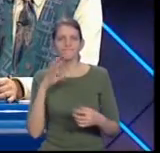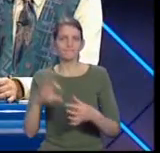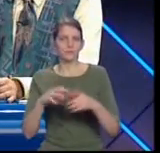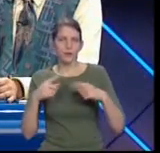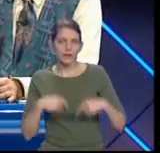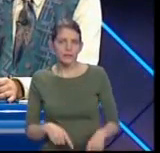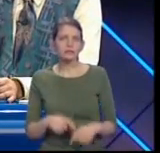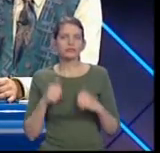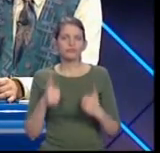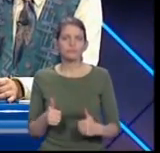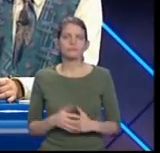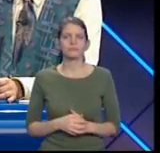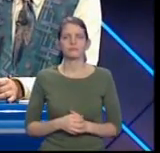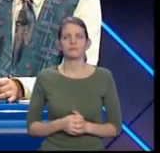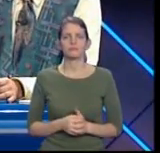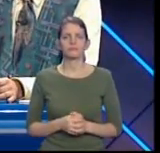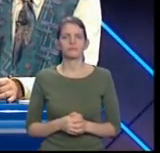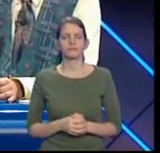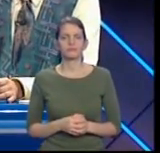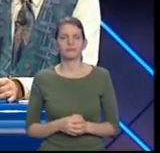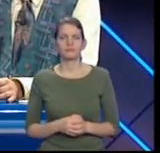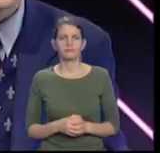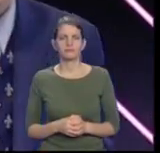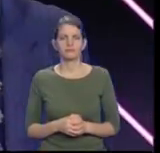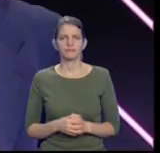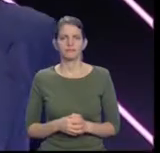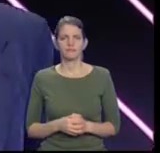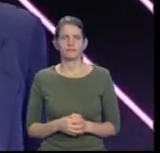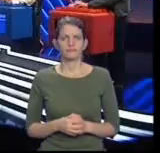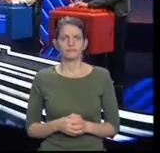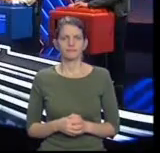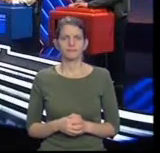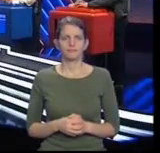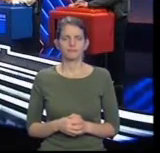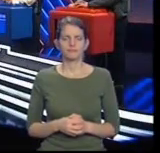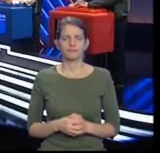to hear from you this time. OK, now you're just looking colourful. You've got to get this right. Here it comes.